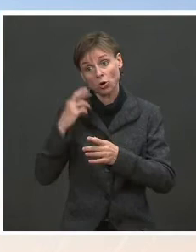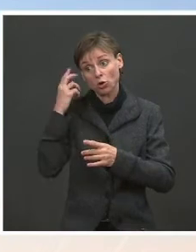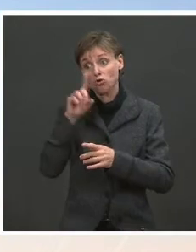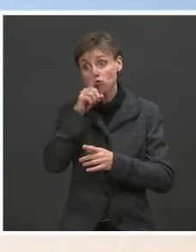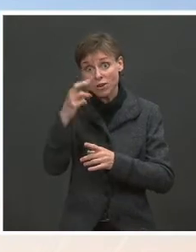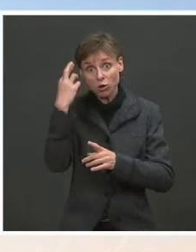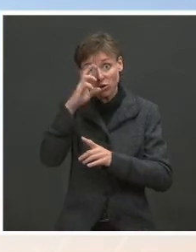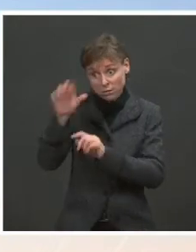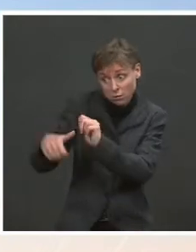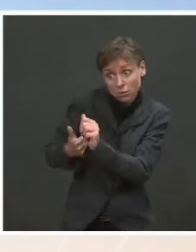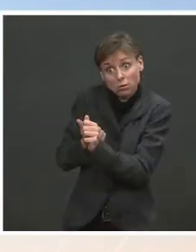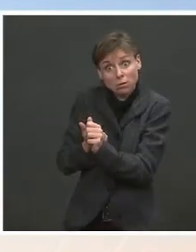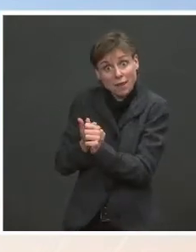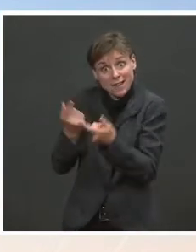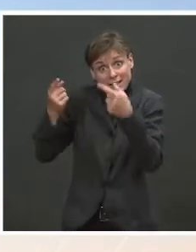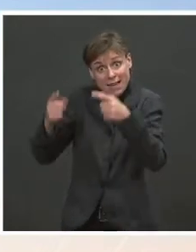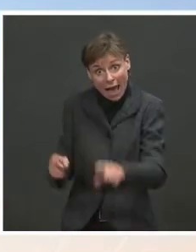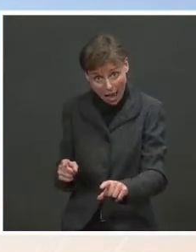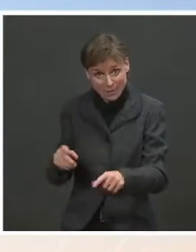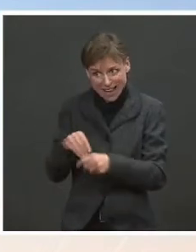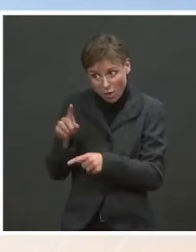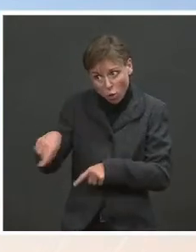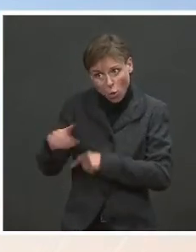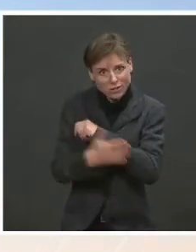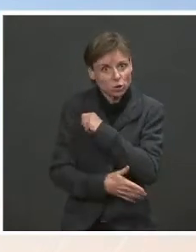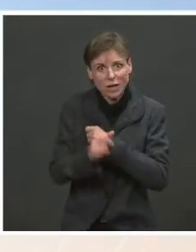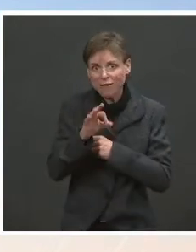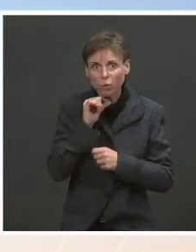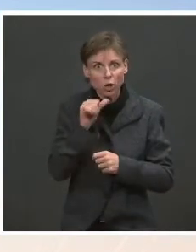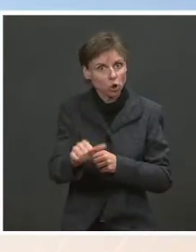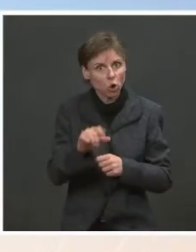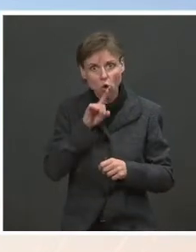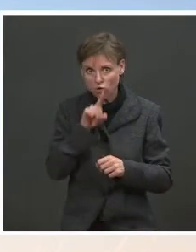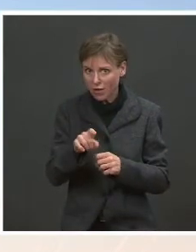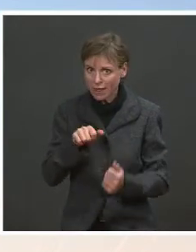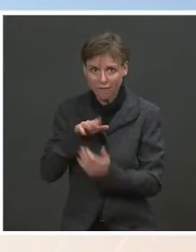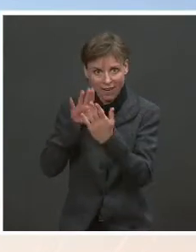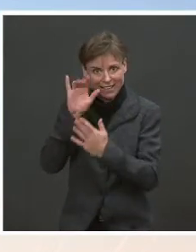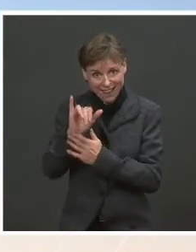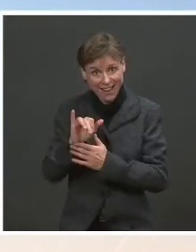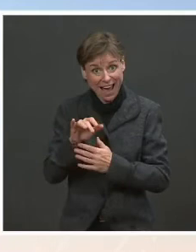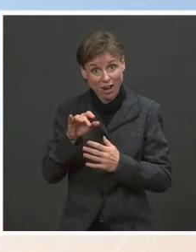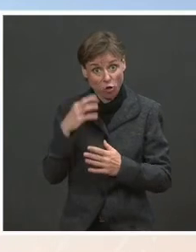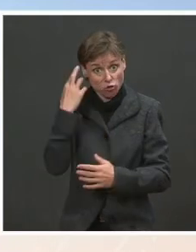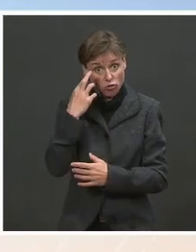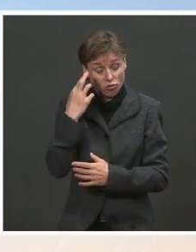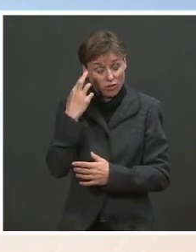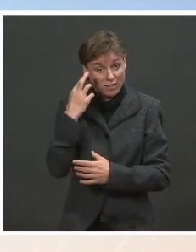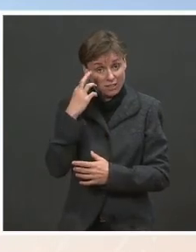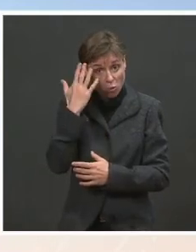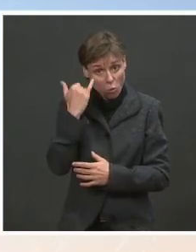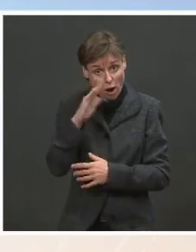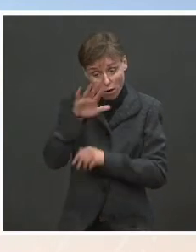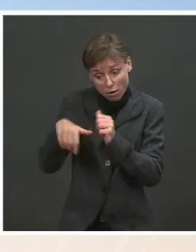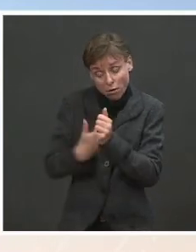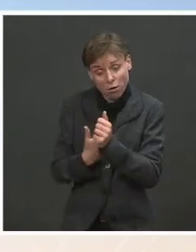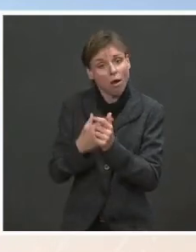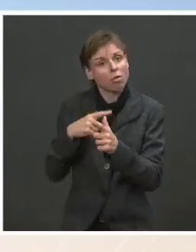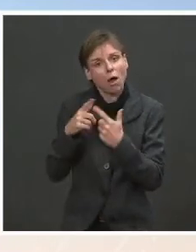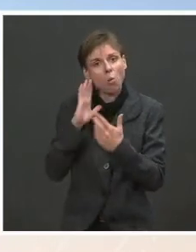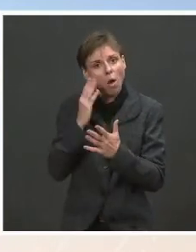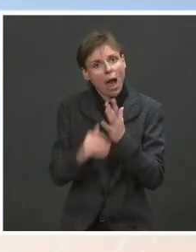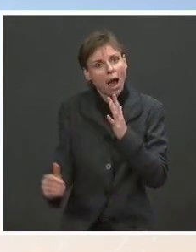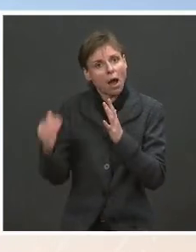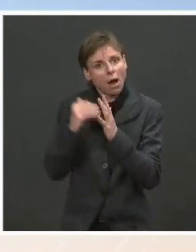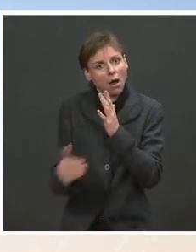these cycles every year, year after year. Last question from the interview last night. Yeah. They talked about the topic of Governor of New York, Andrew Cuomo. I